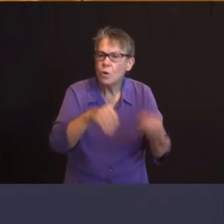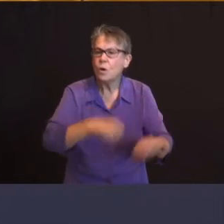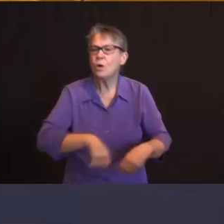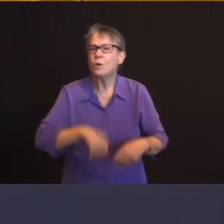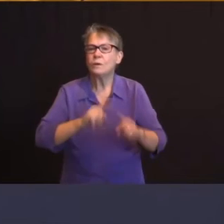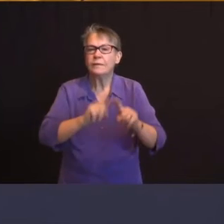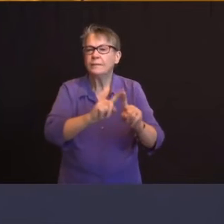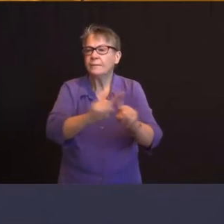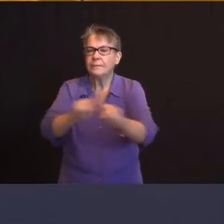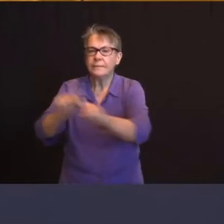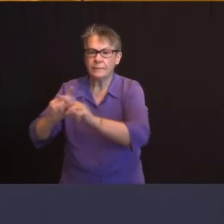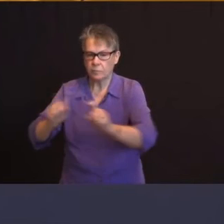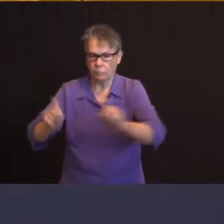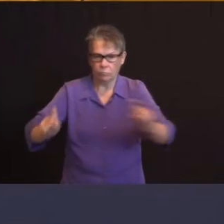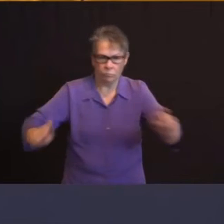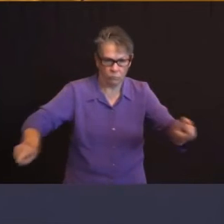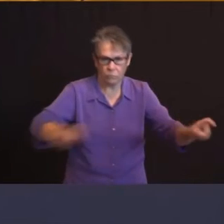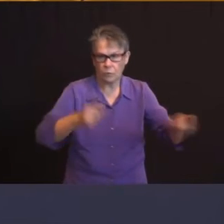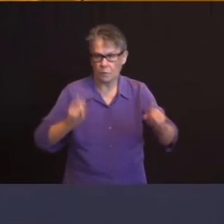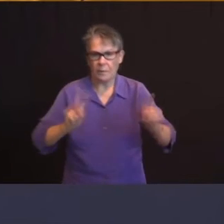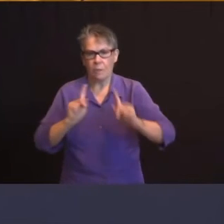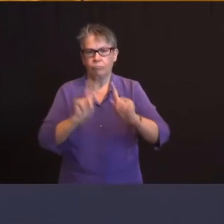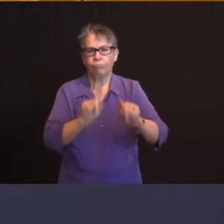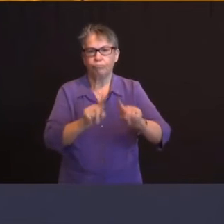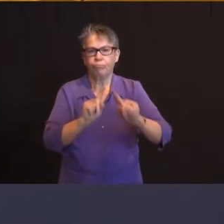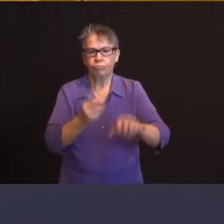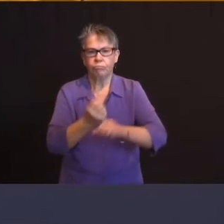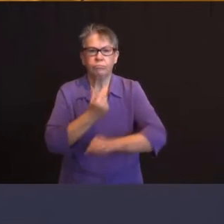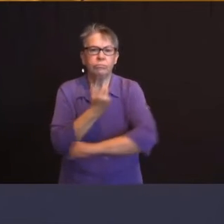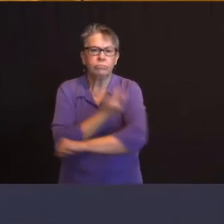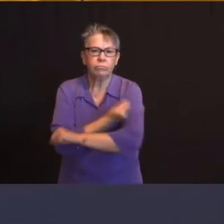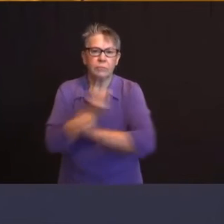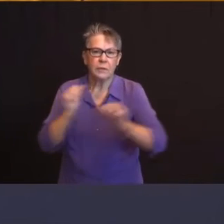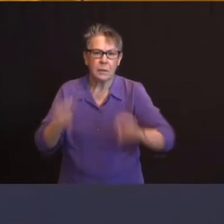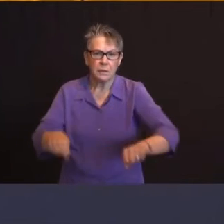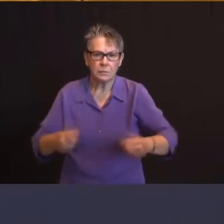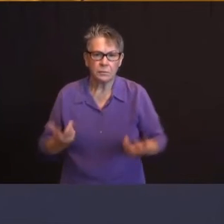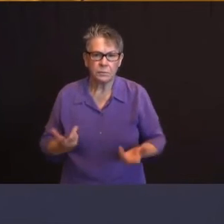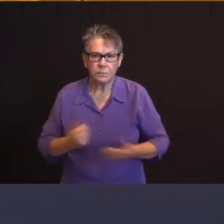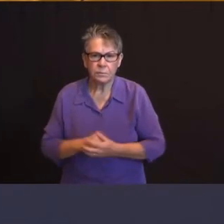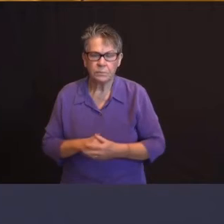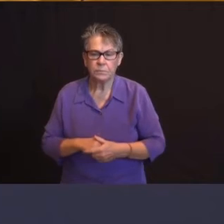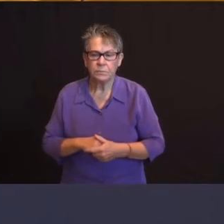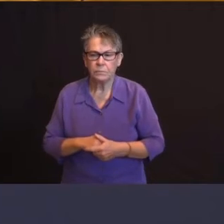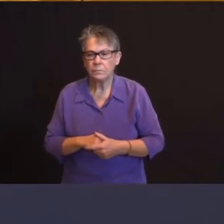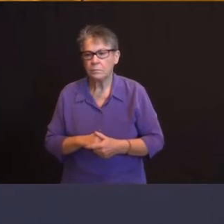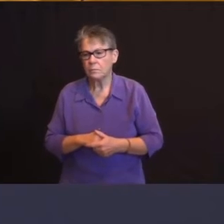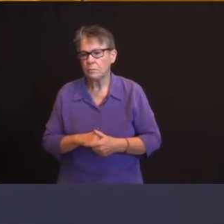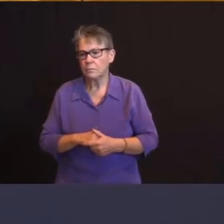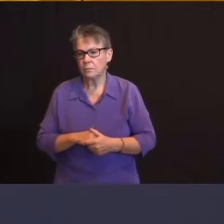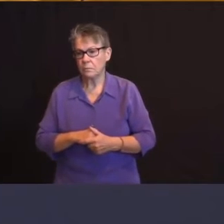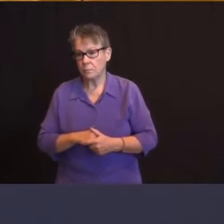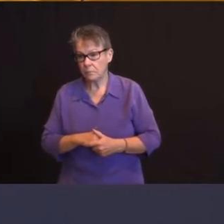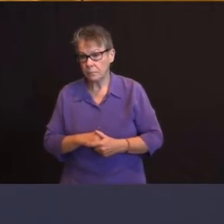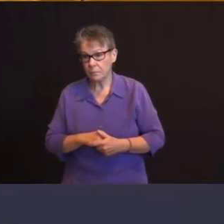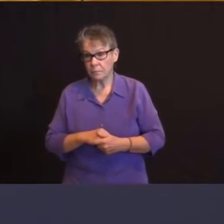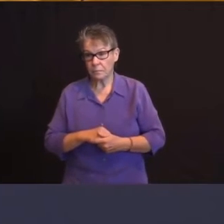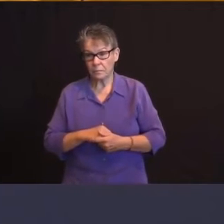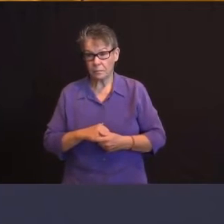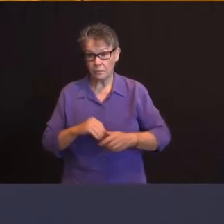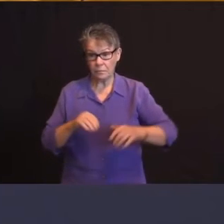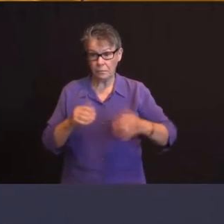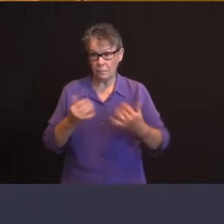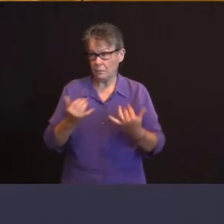this is going to ramp up pretty dramatically. Your third one, so that's 1 and 2. The hospital outbreak data, would I be in favor